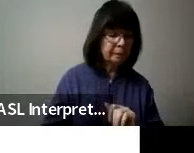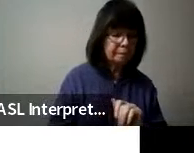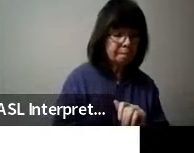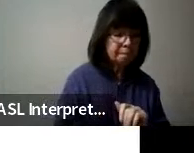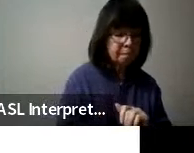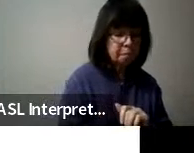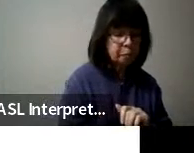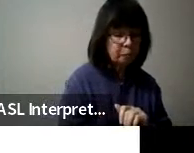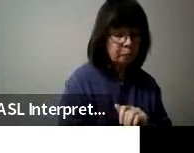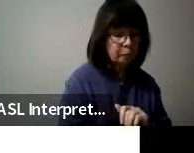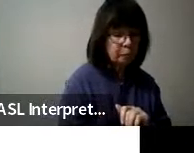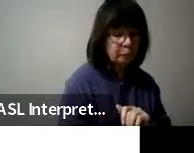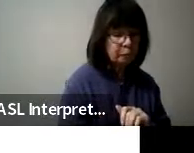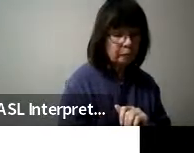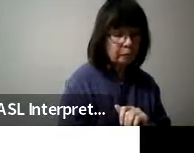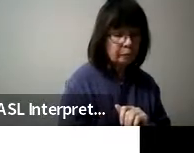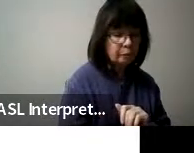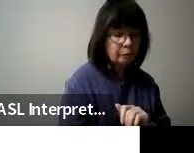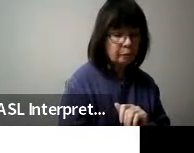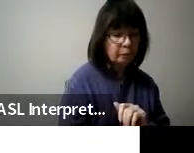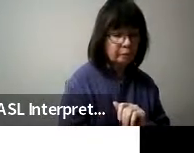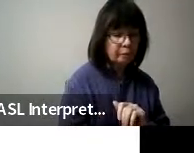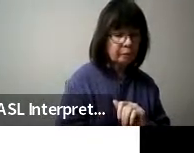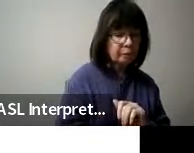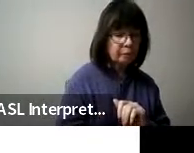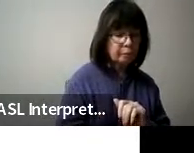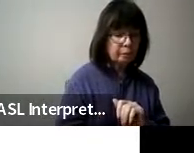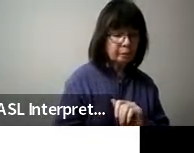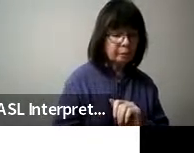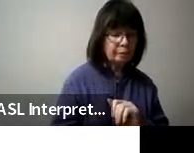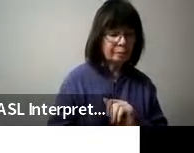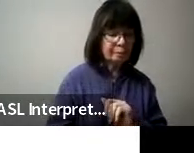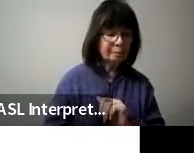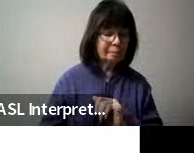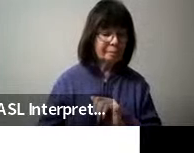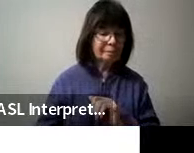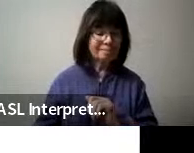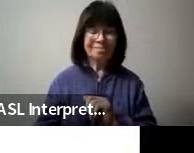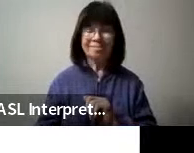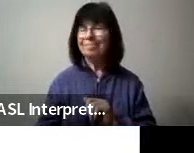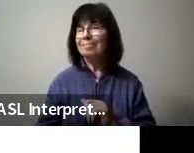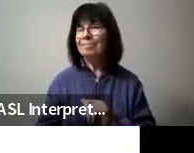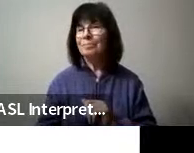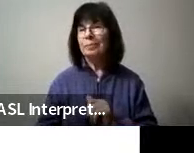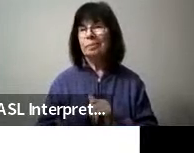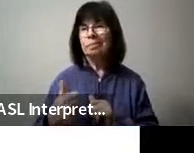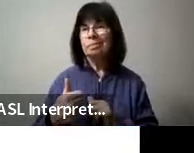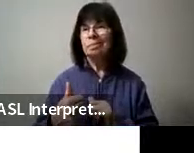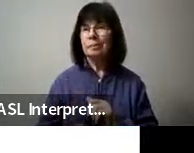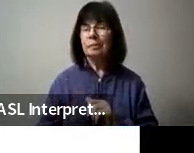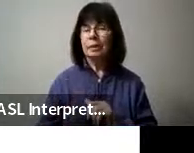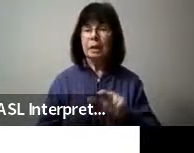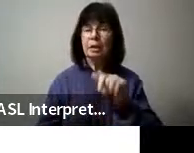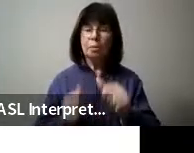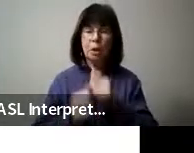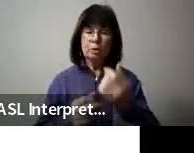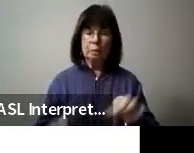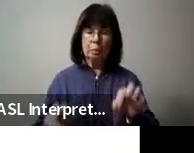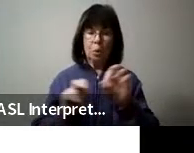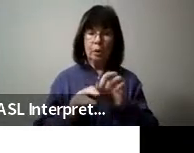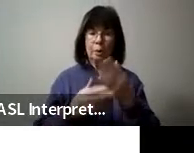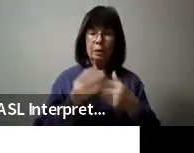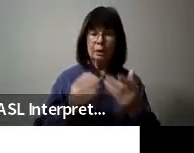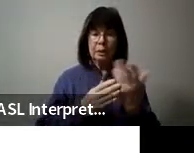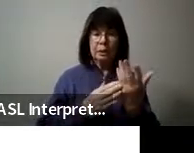It's anonymous, and we're just asking what you think are the most valuable parts of being here. Are they our data updates? Are they